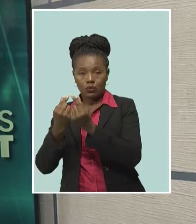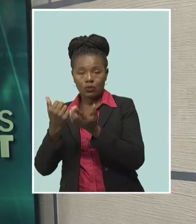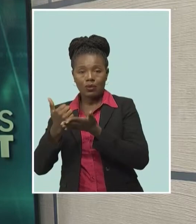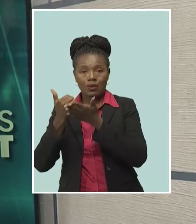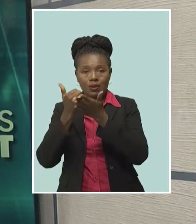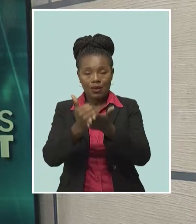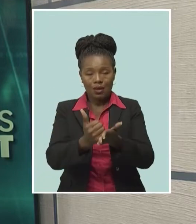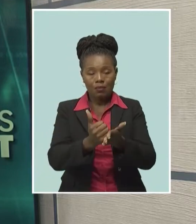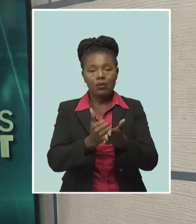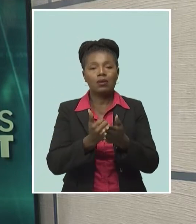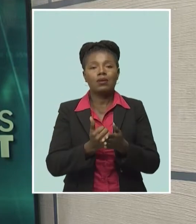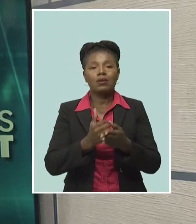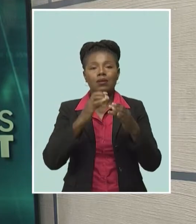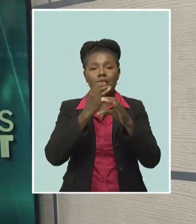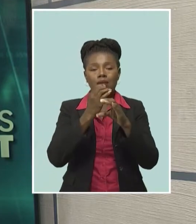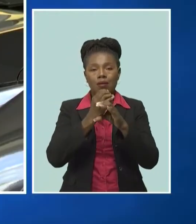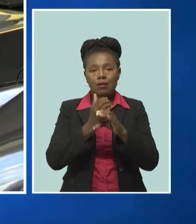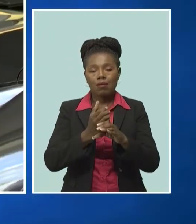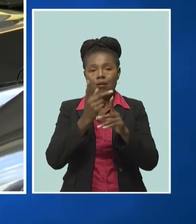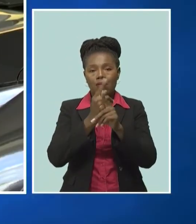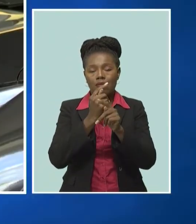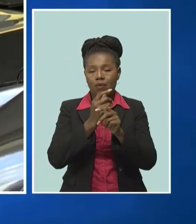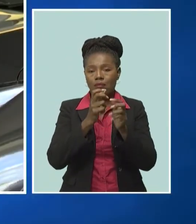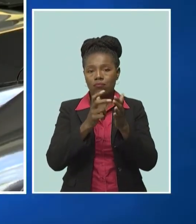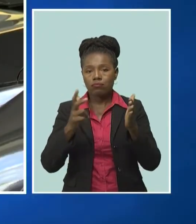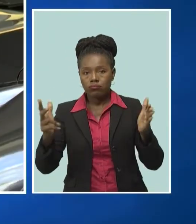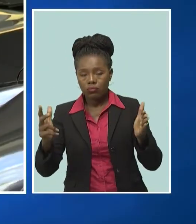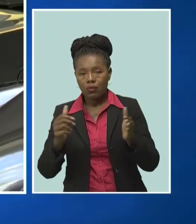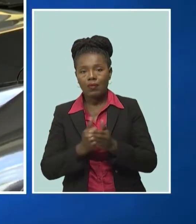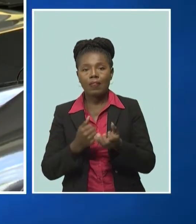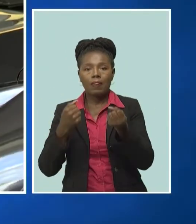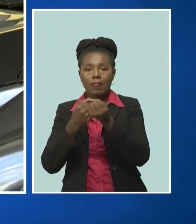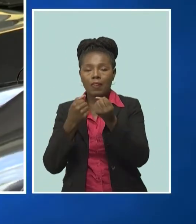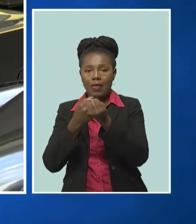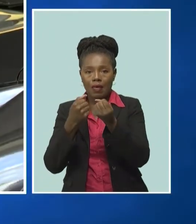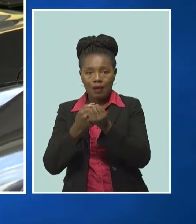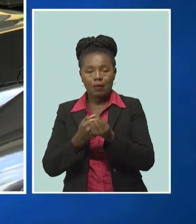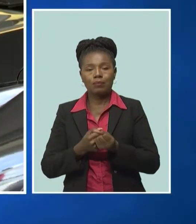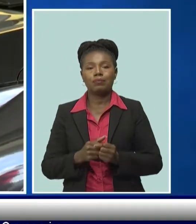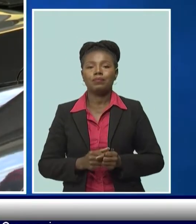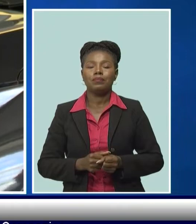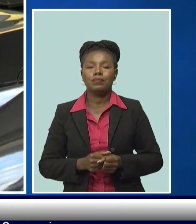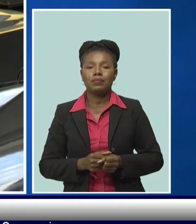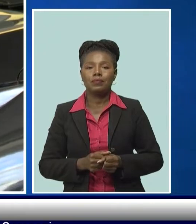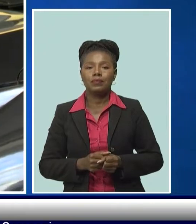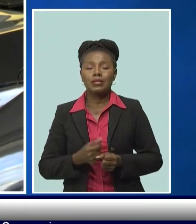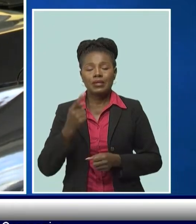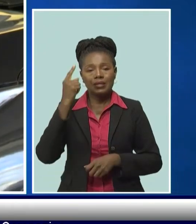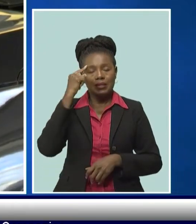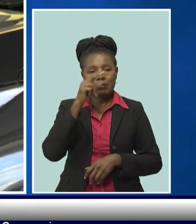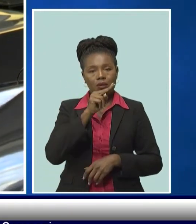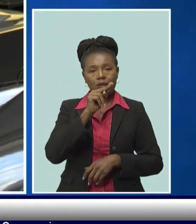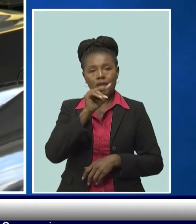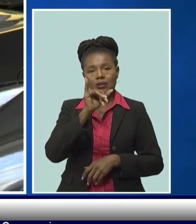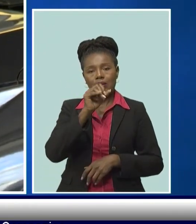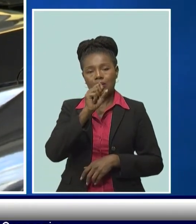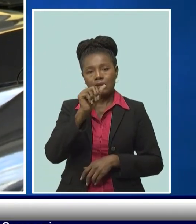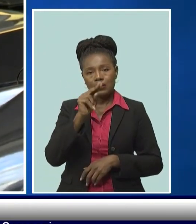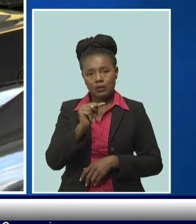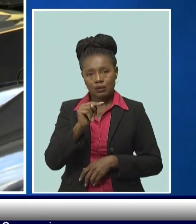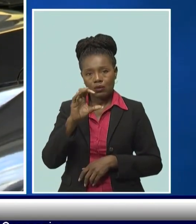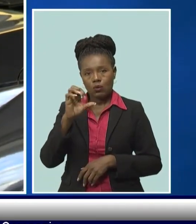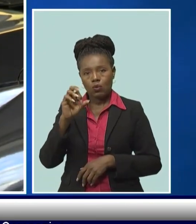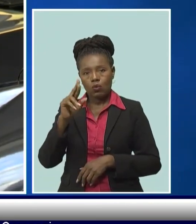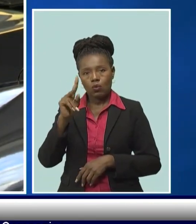the automotive industry. Historically, when you think about Nissan and Courtesy, you think about cars,